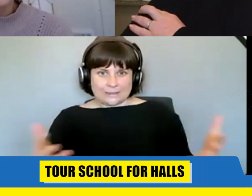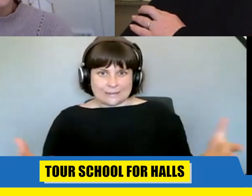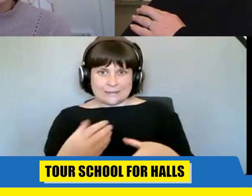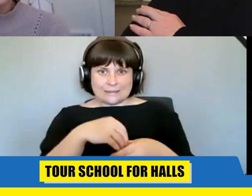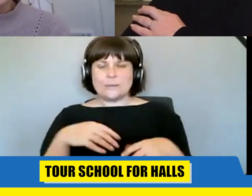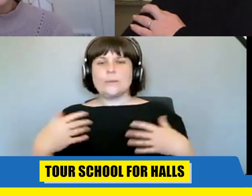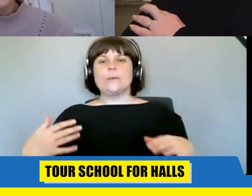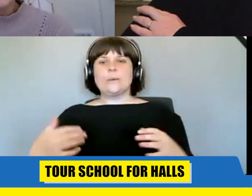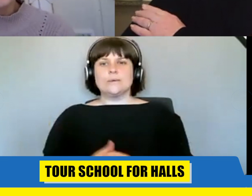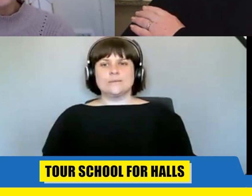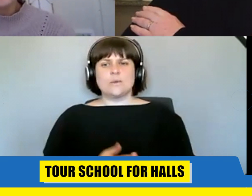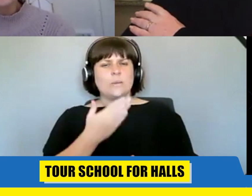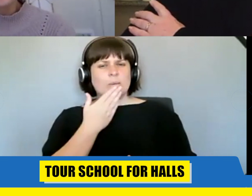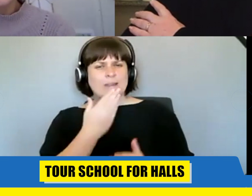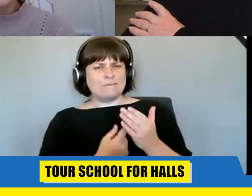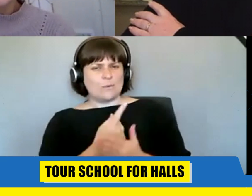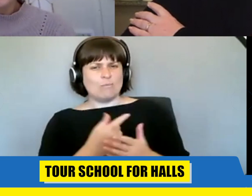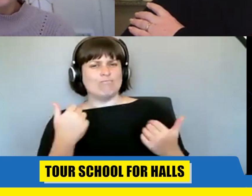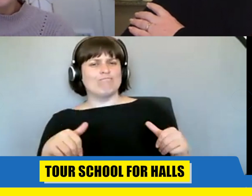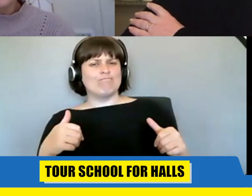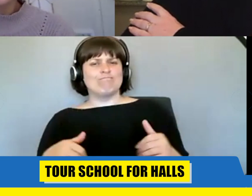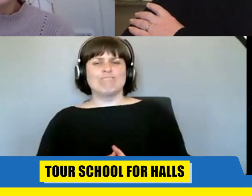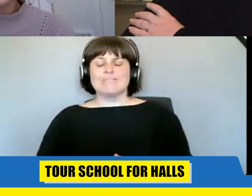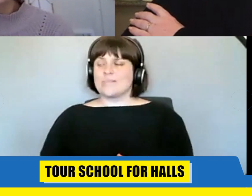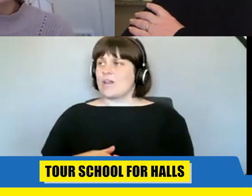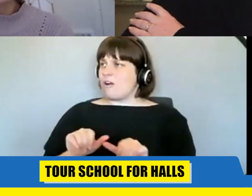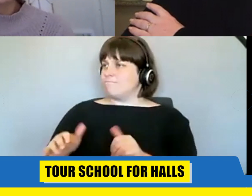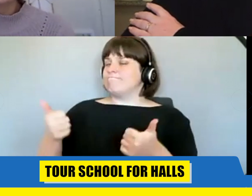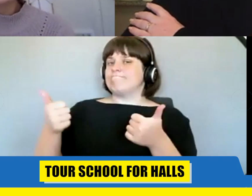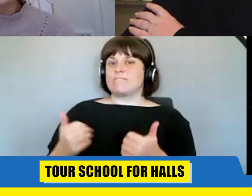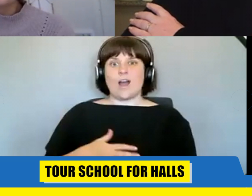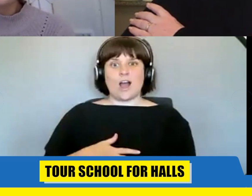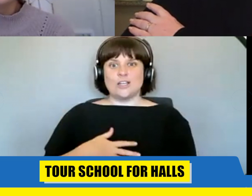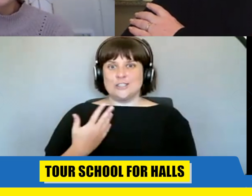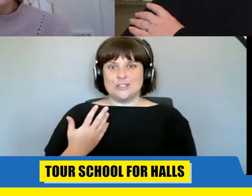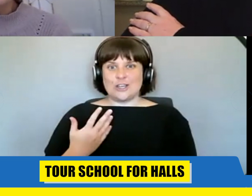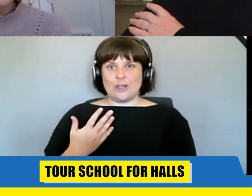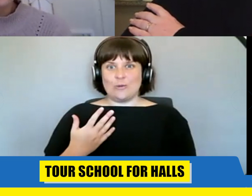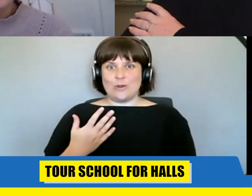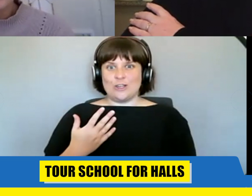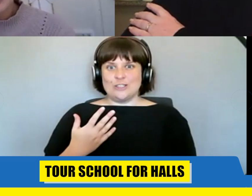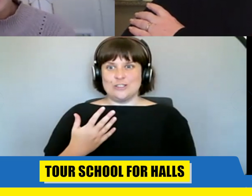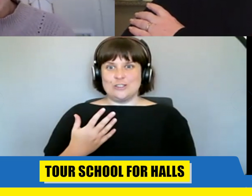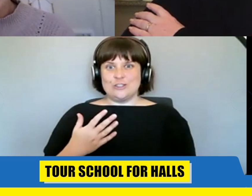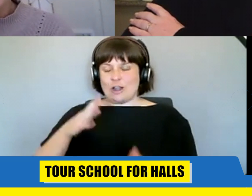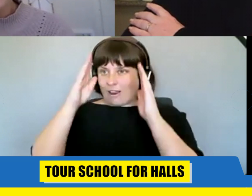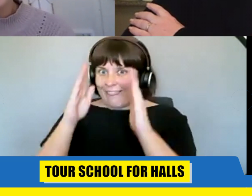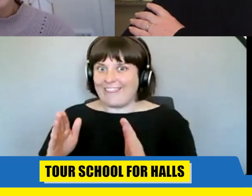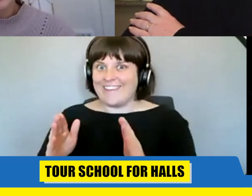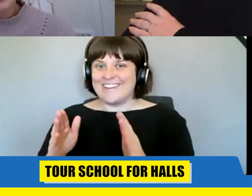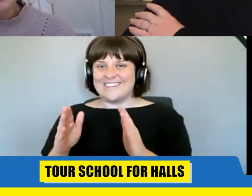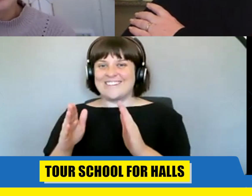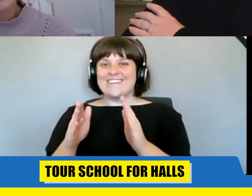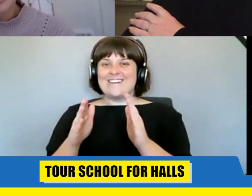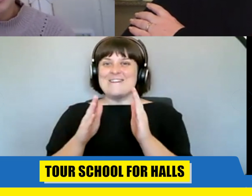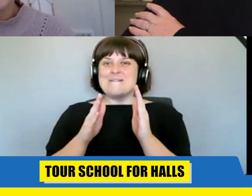good. I'm glad. Pleasure. So I don't want to put you on the spot, Margaret or Tammy, but I did want to provide you both with an